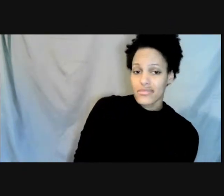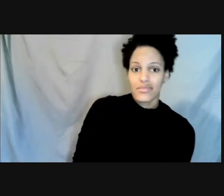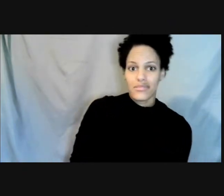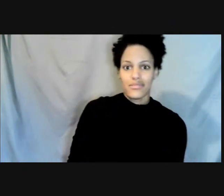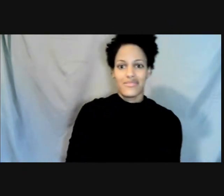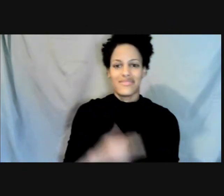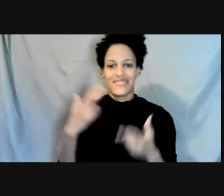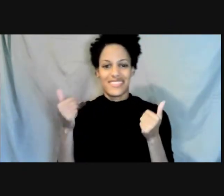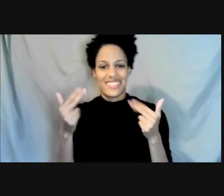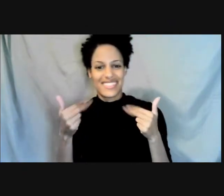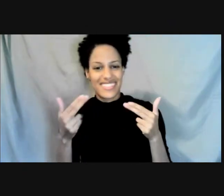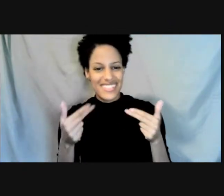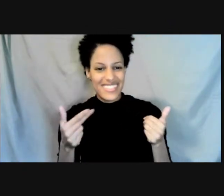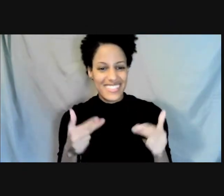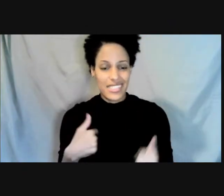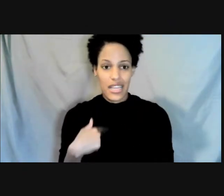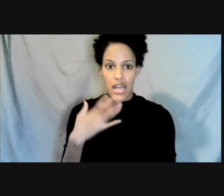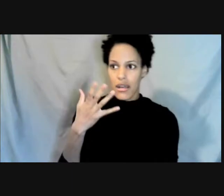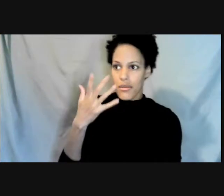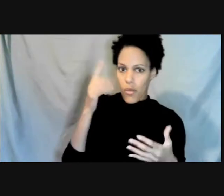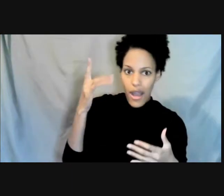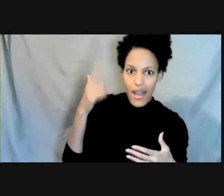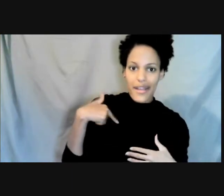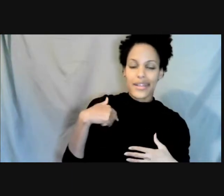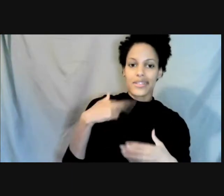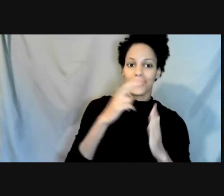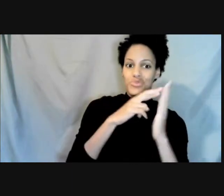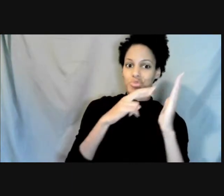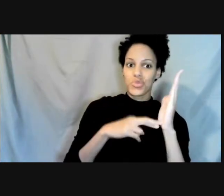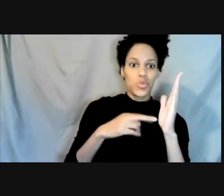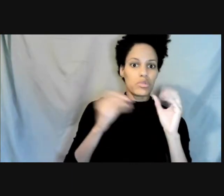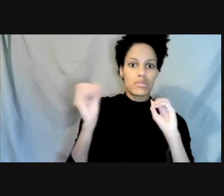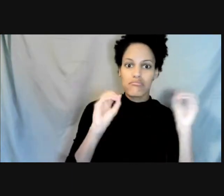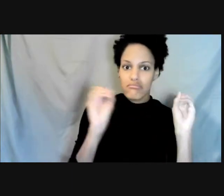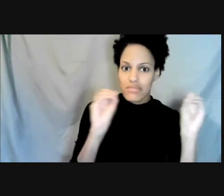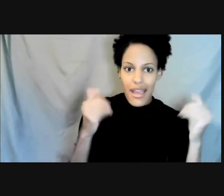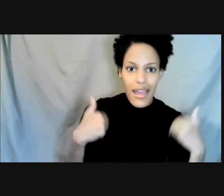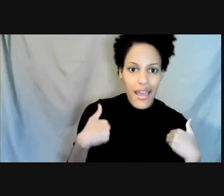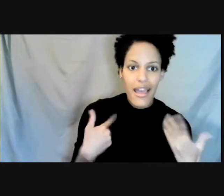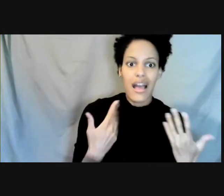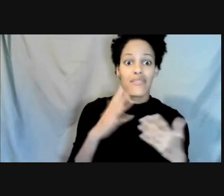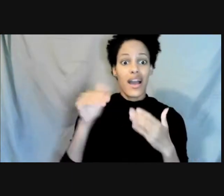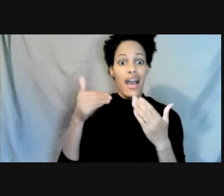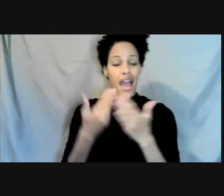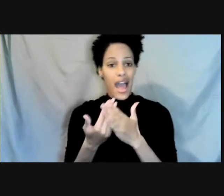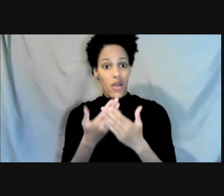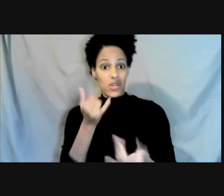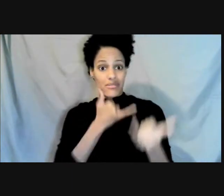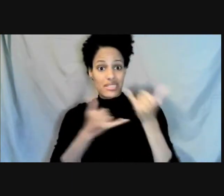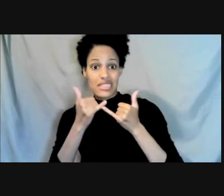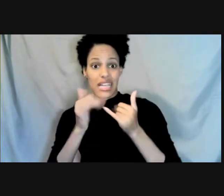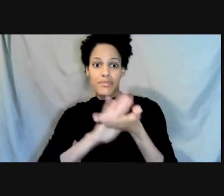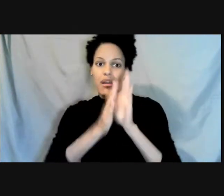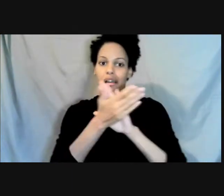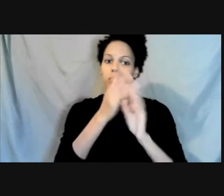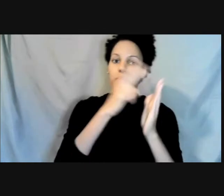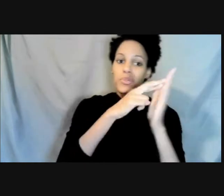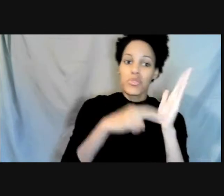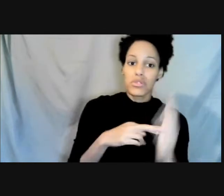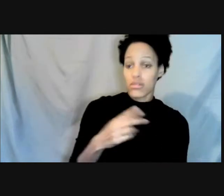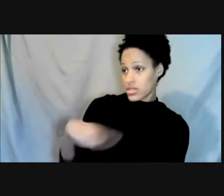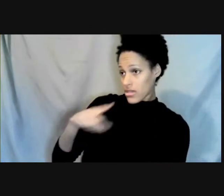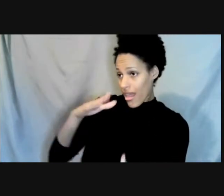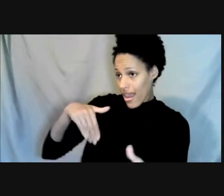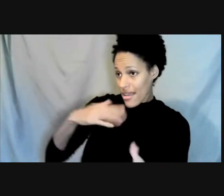Because there were no rules and we would keep fucking up and our fuck ups will become the rules. So y'all late all the time. All right, we taking